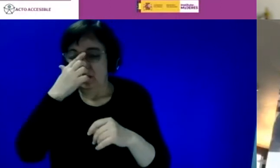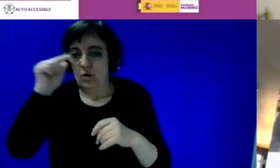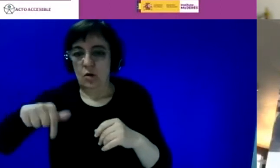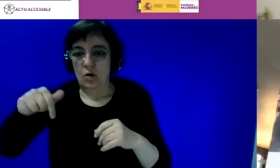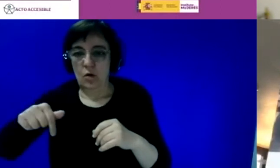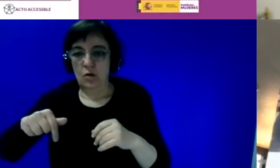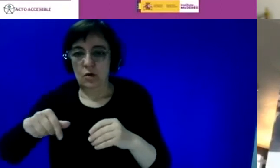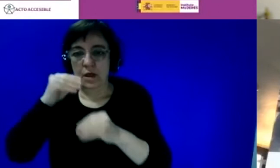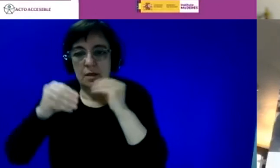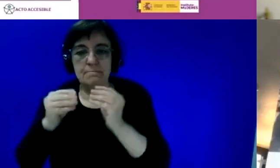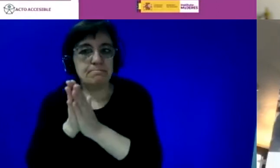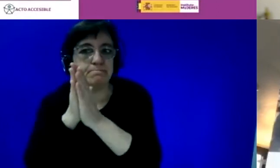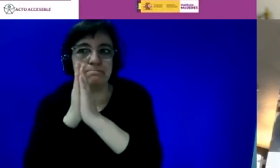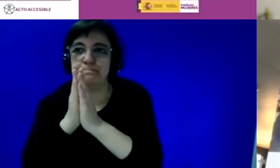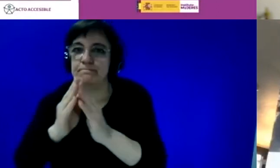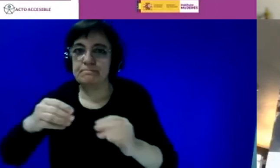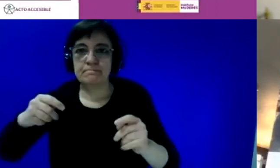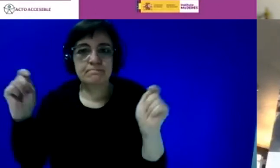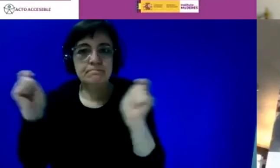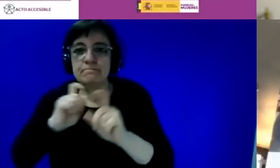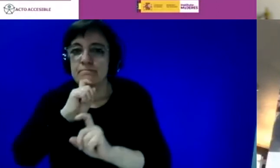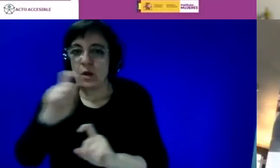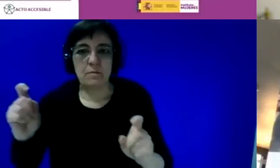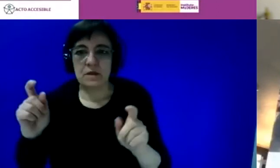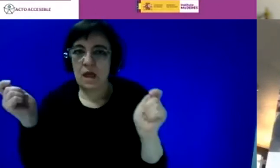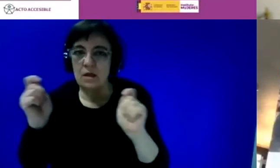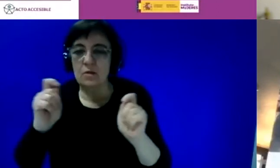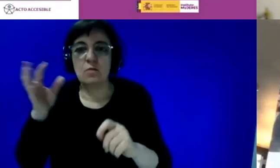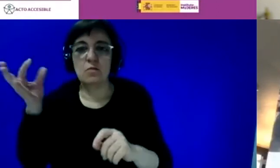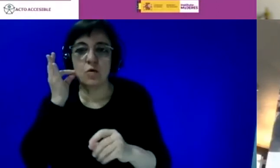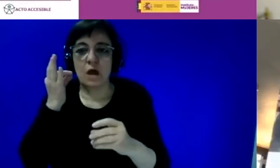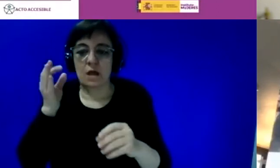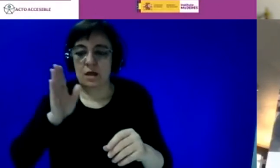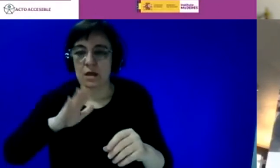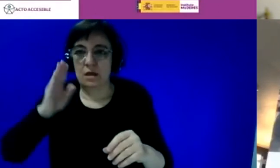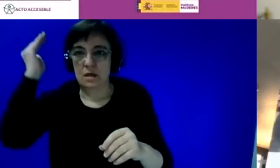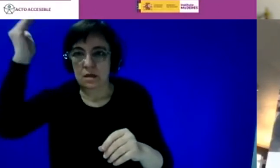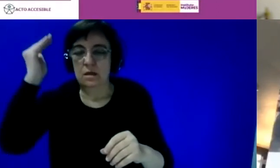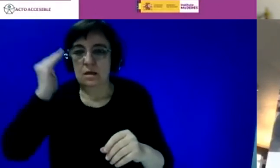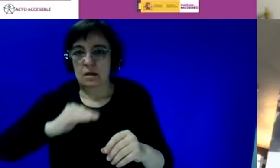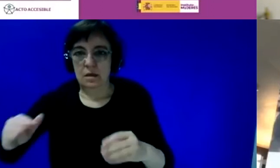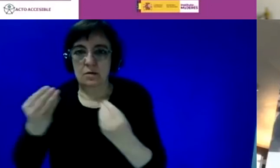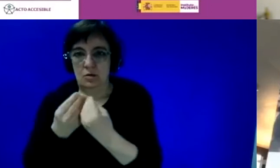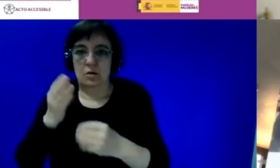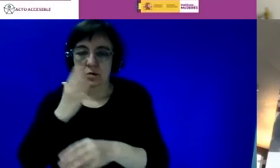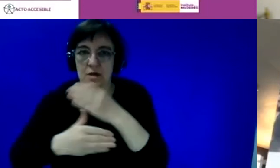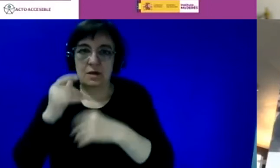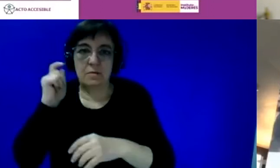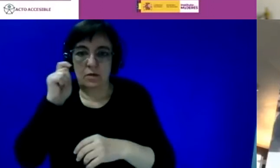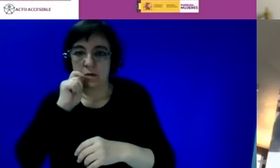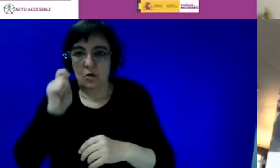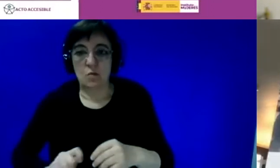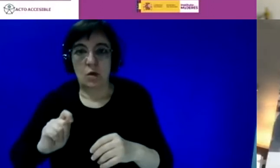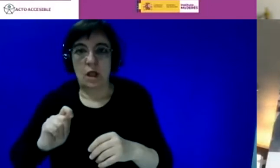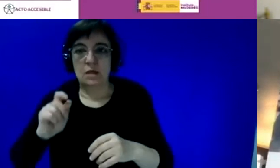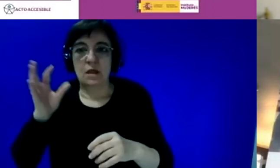Spain. We're sending out an SOS on behalf of women and girls with